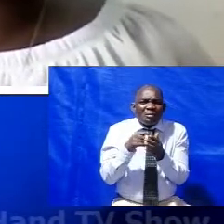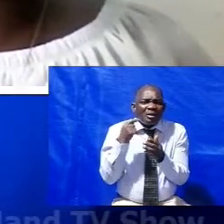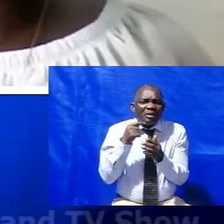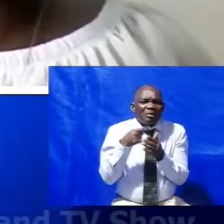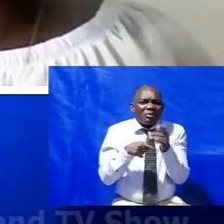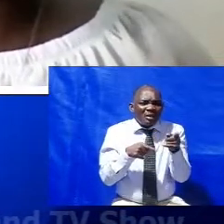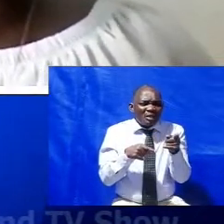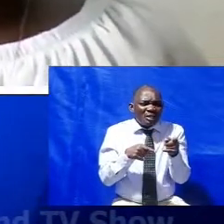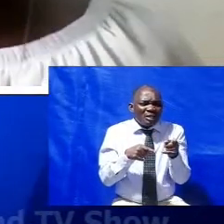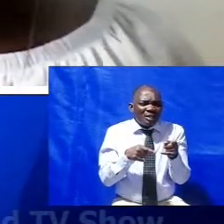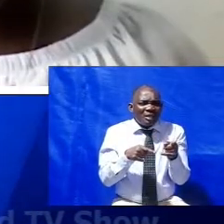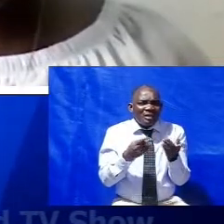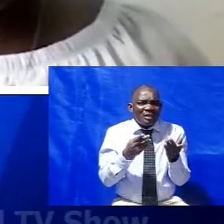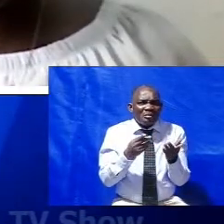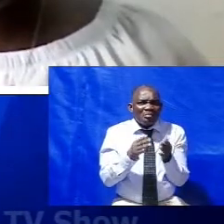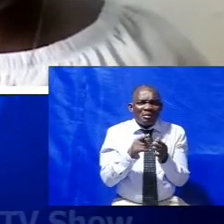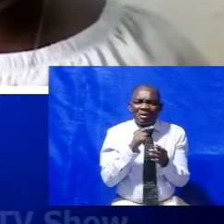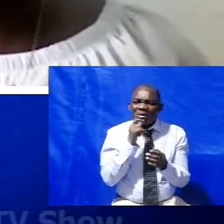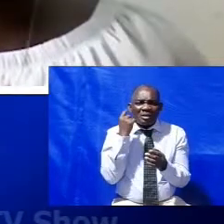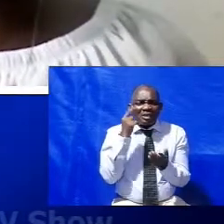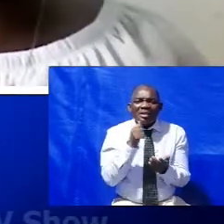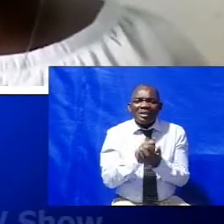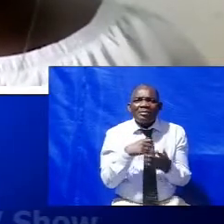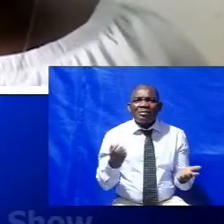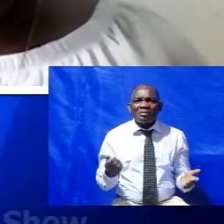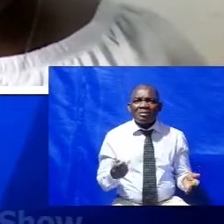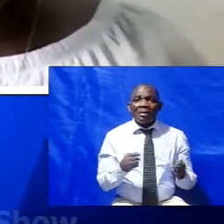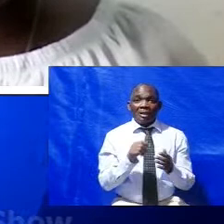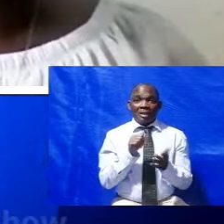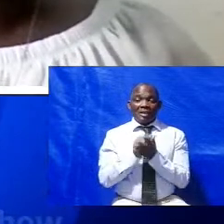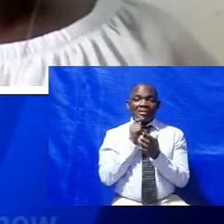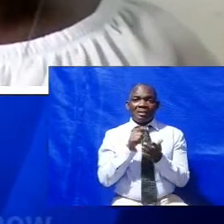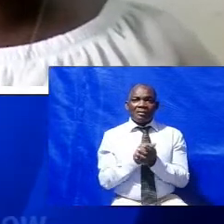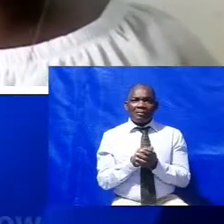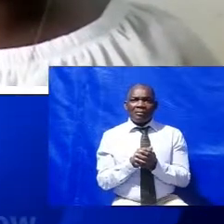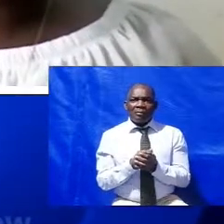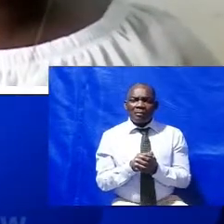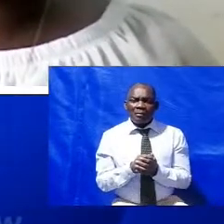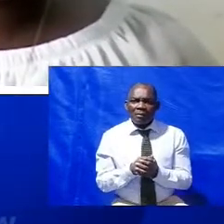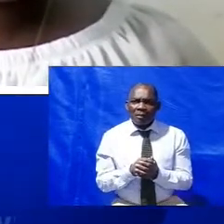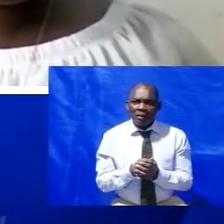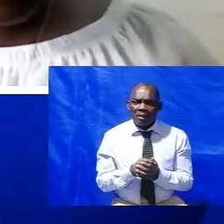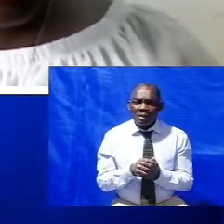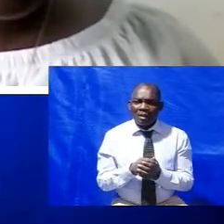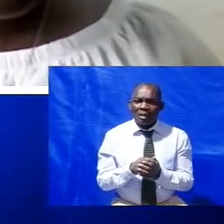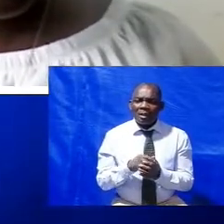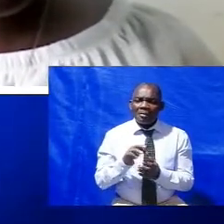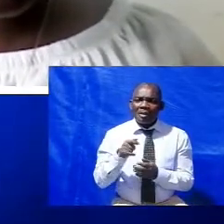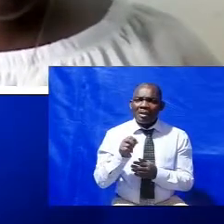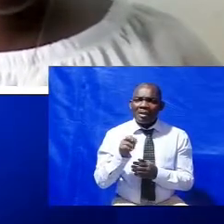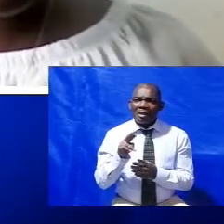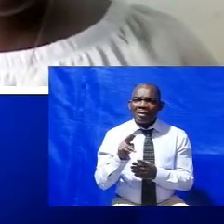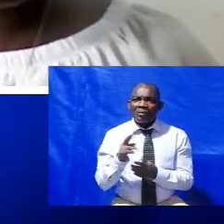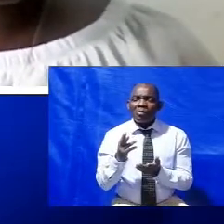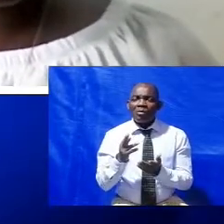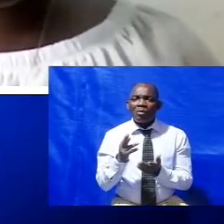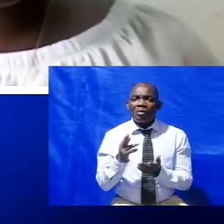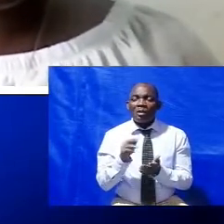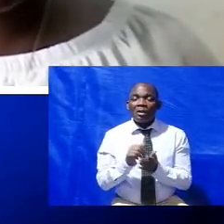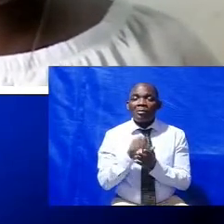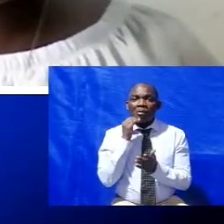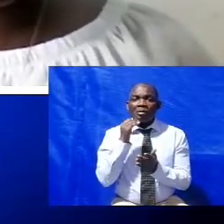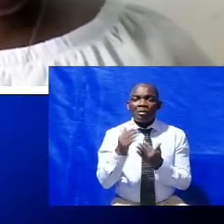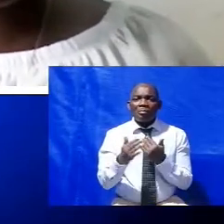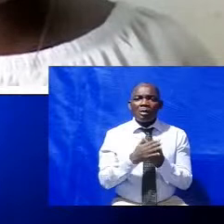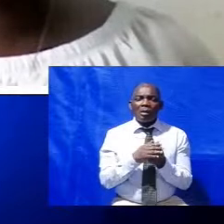waiter, listen to what this girl is saying. Maybe you will help me. And then he was like, she needs a hamburger. So that